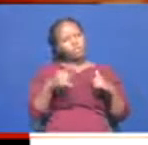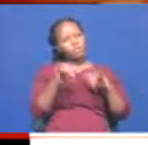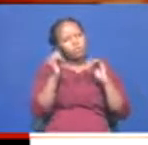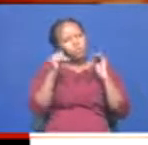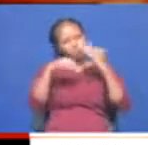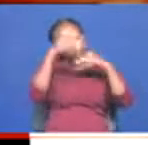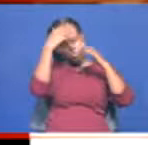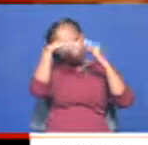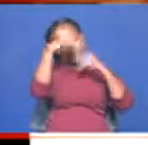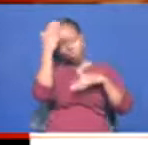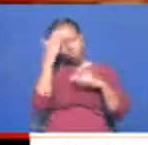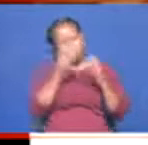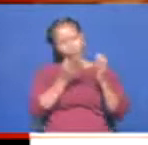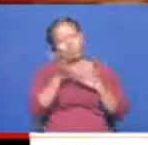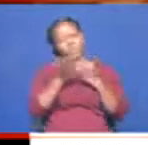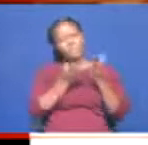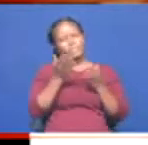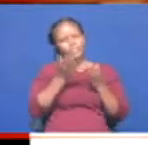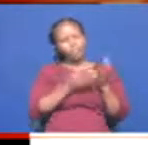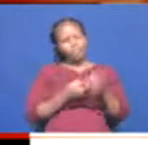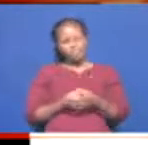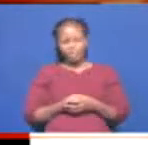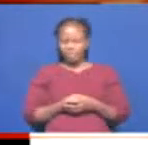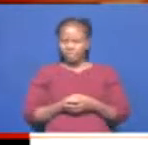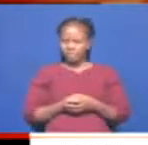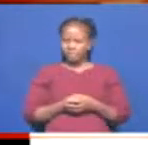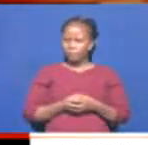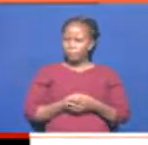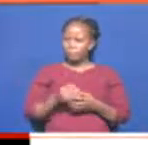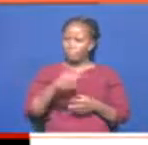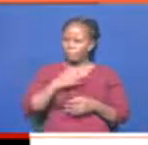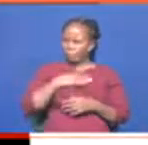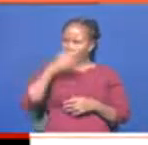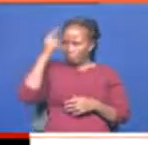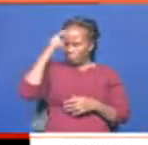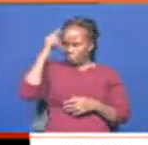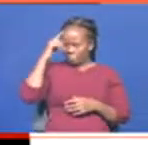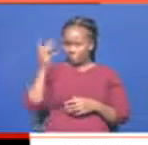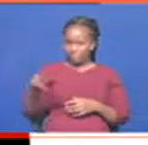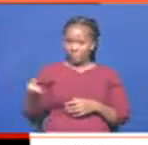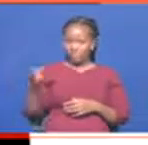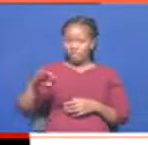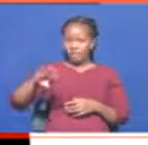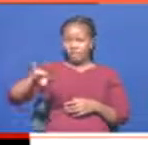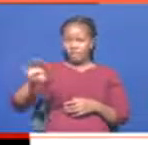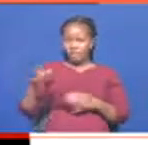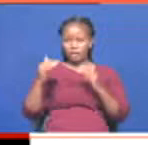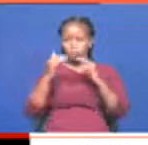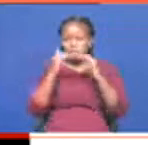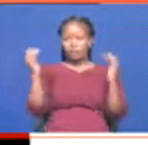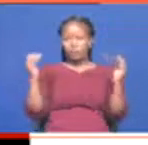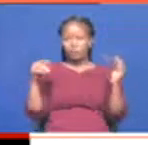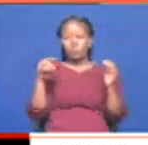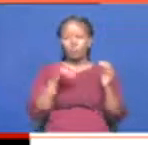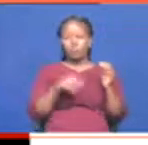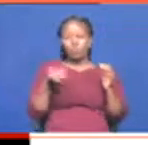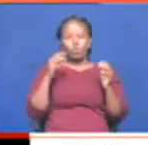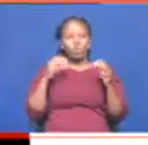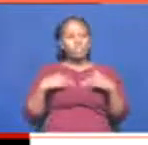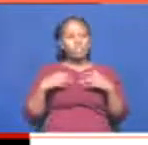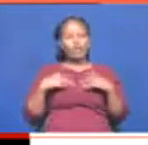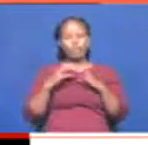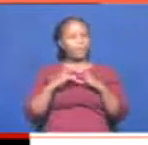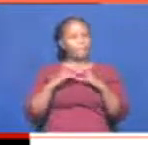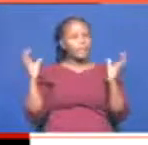engineering services? Yeah, I think at the county level, we have been facing some major